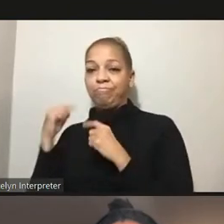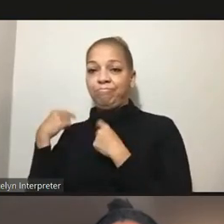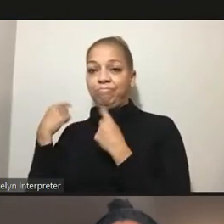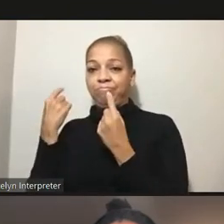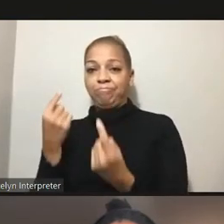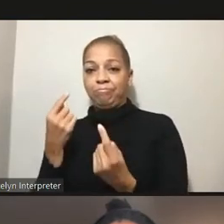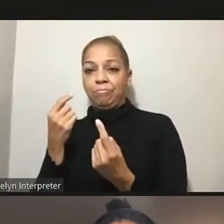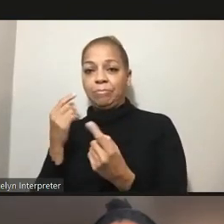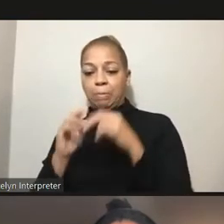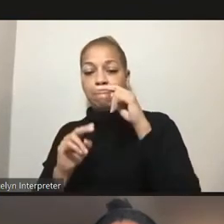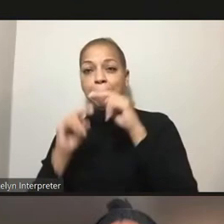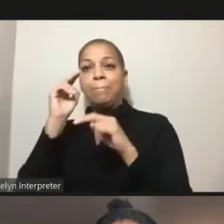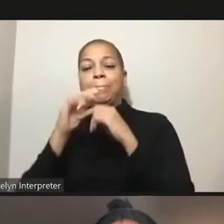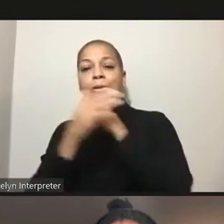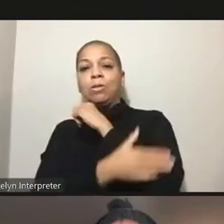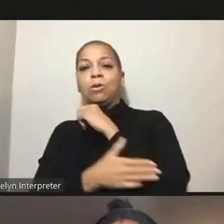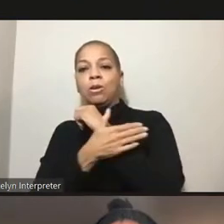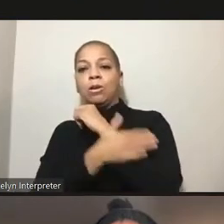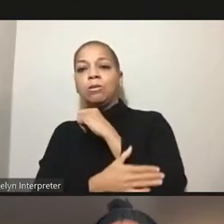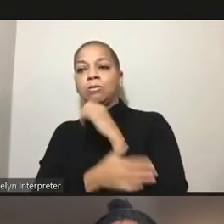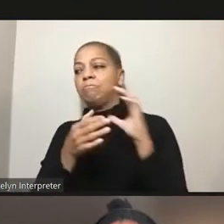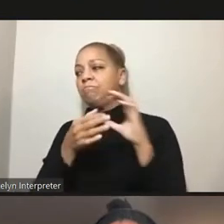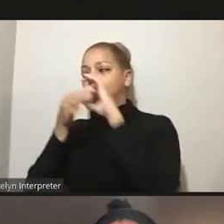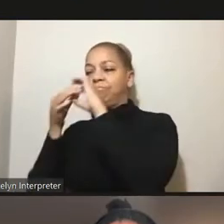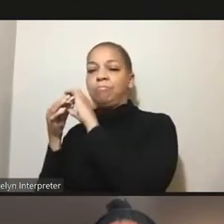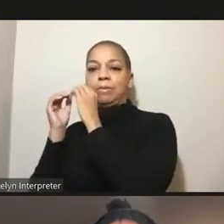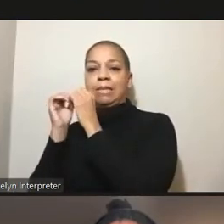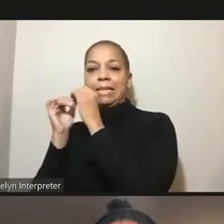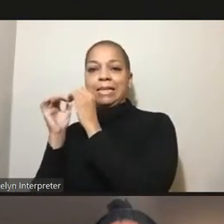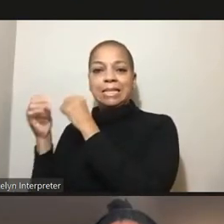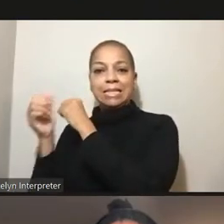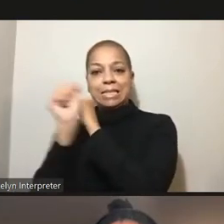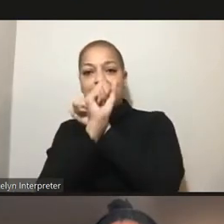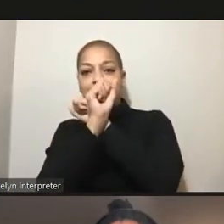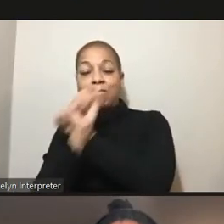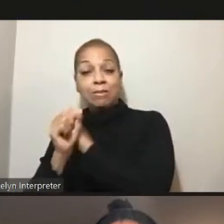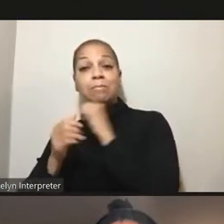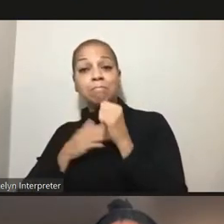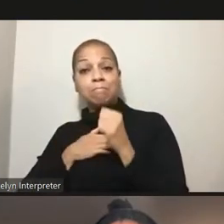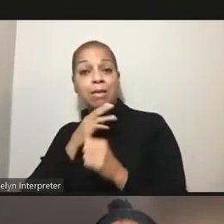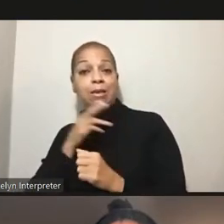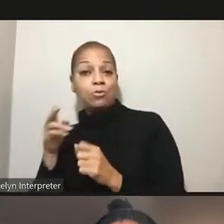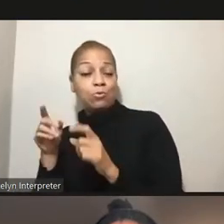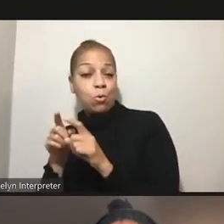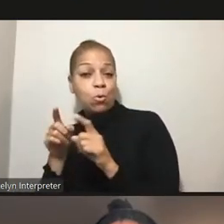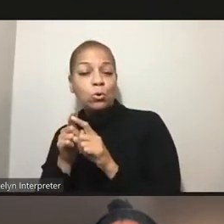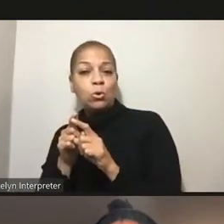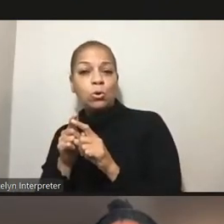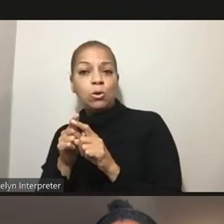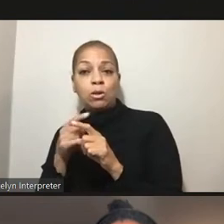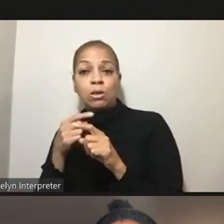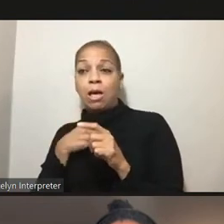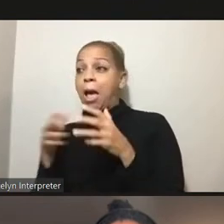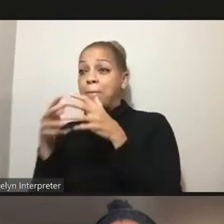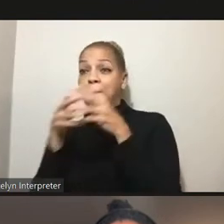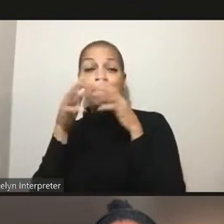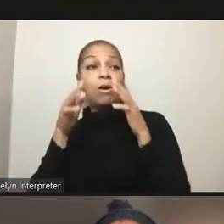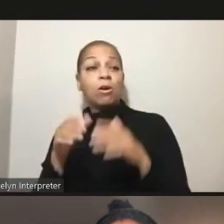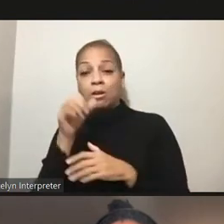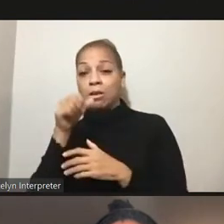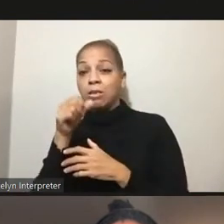the enslaved. That is my legacy as well. And I'm just as American as everybody else. And what is shocking to